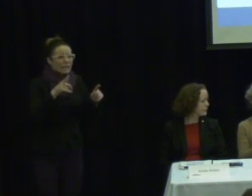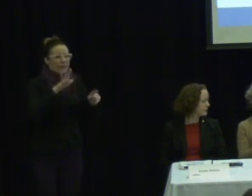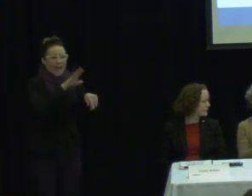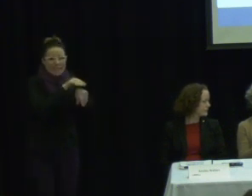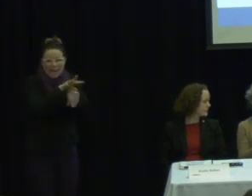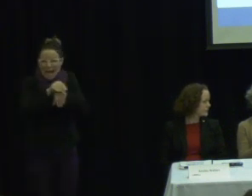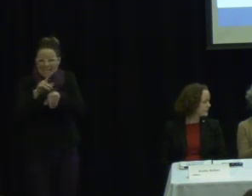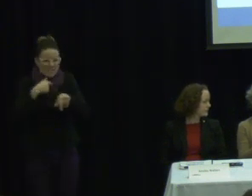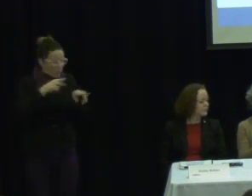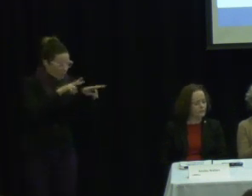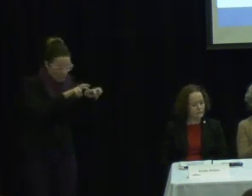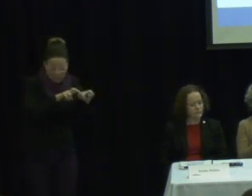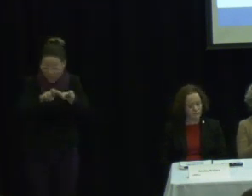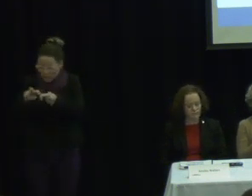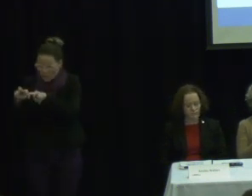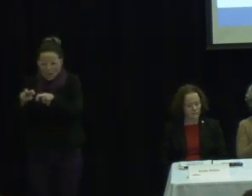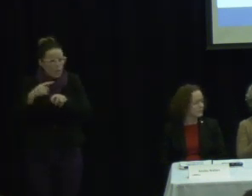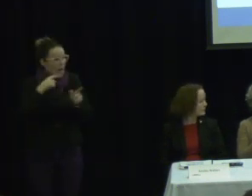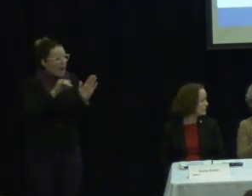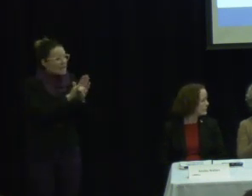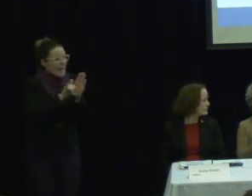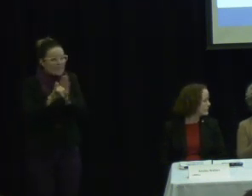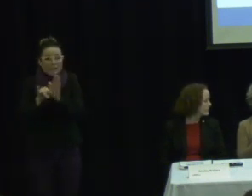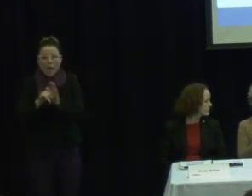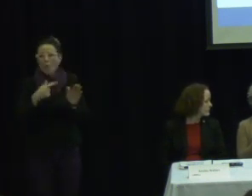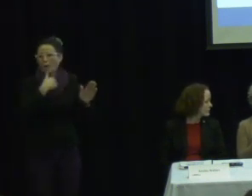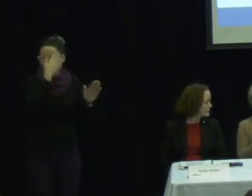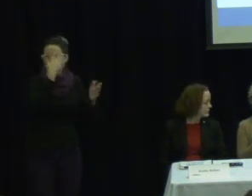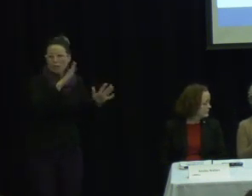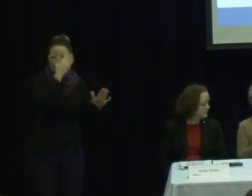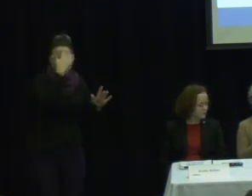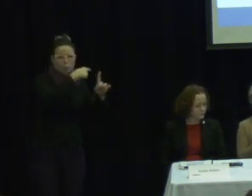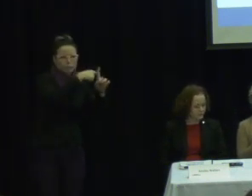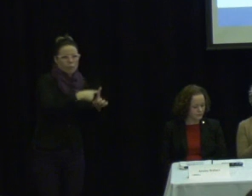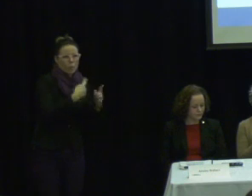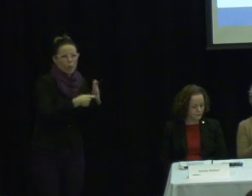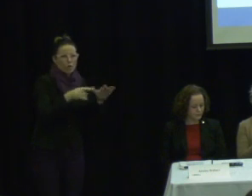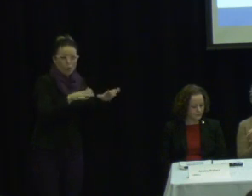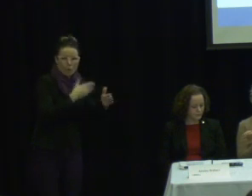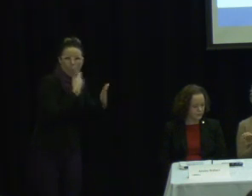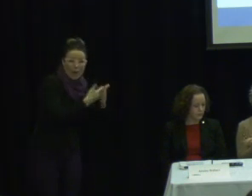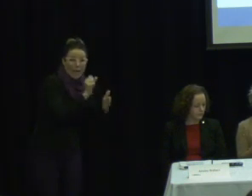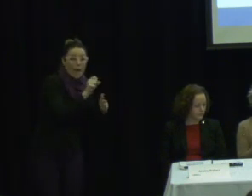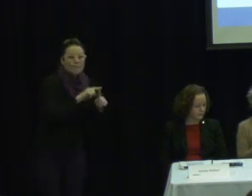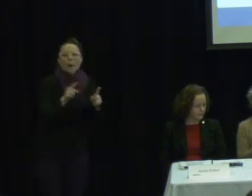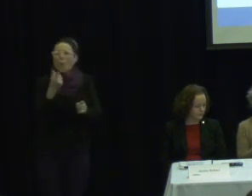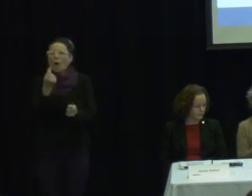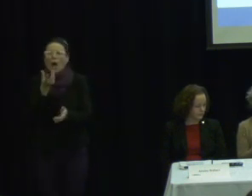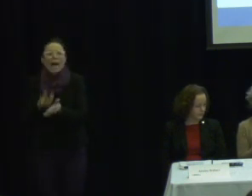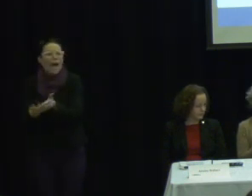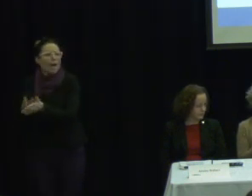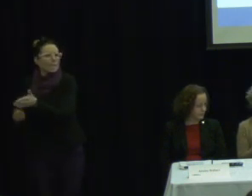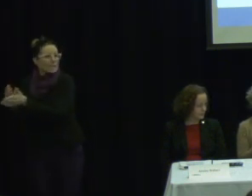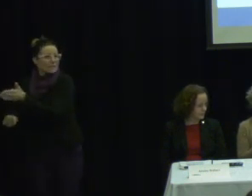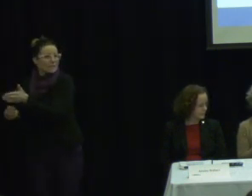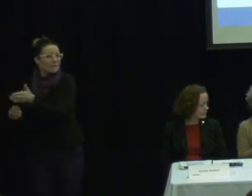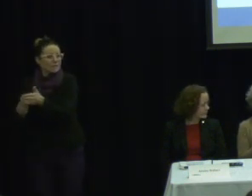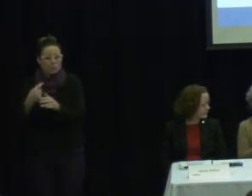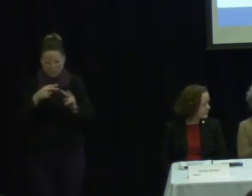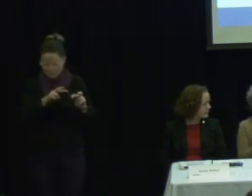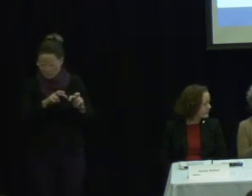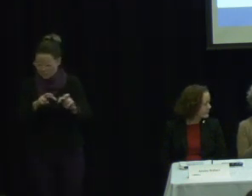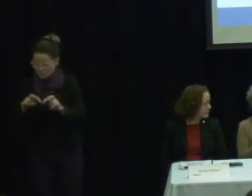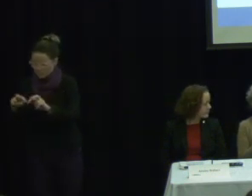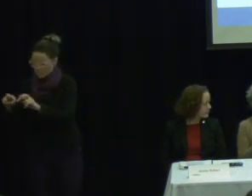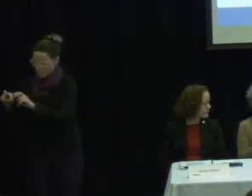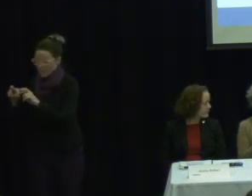is to really identify the gaps. And I would say the primary gap that we discovered in that year of study